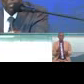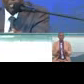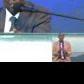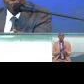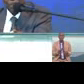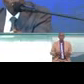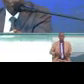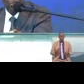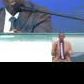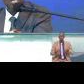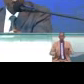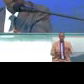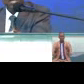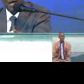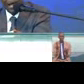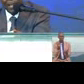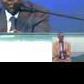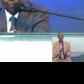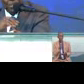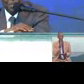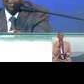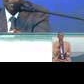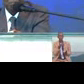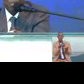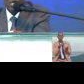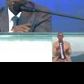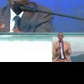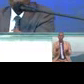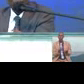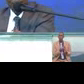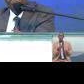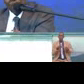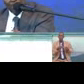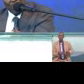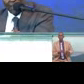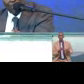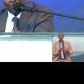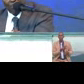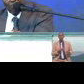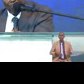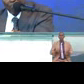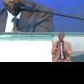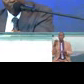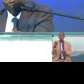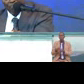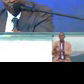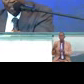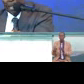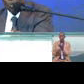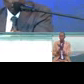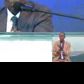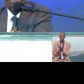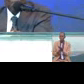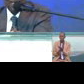him sinneth not. That's a purity. We abide in him. We don't abide in the